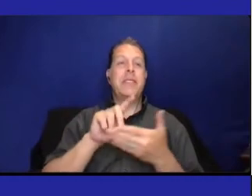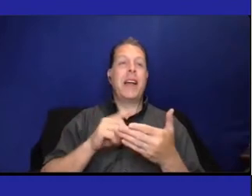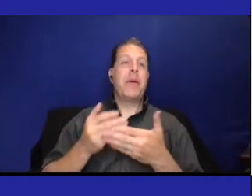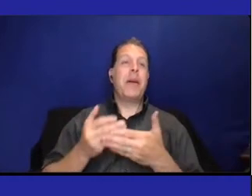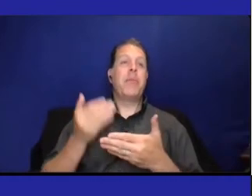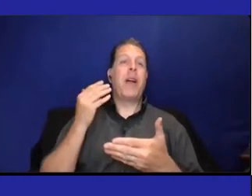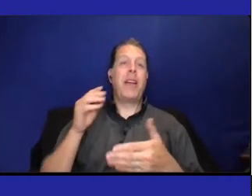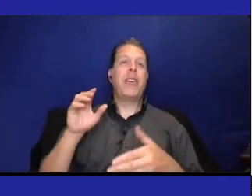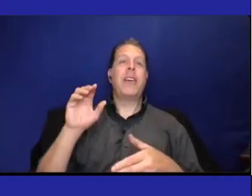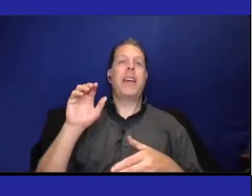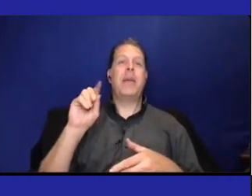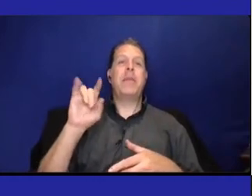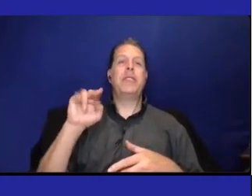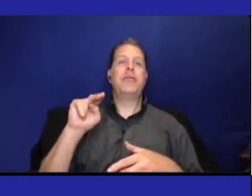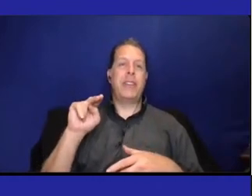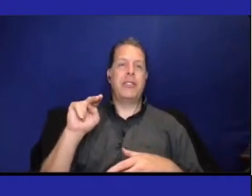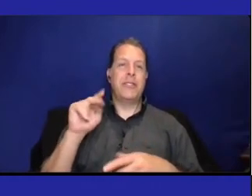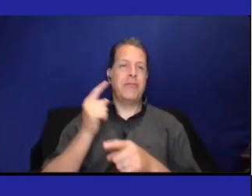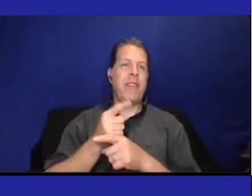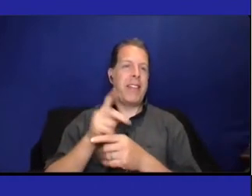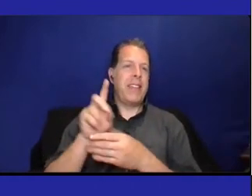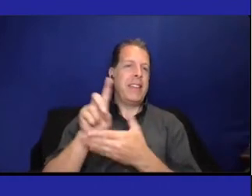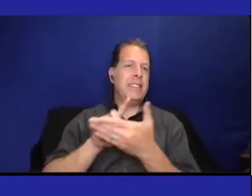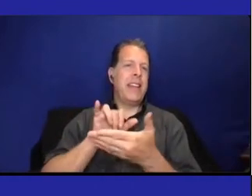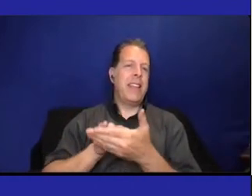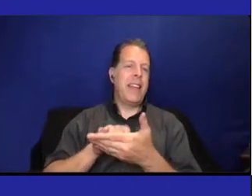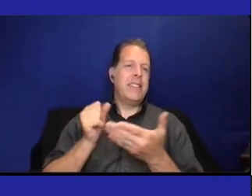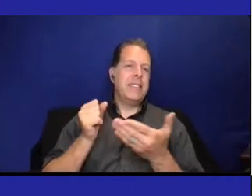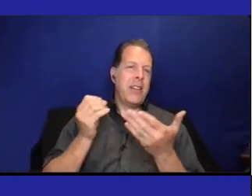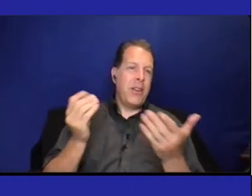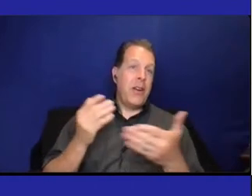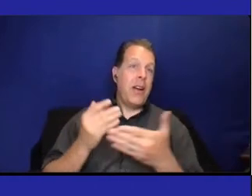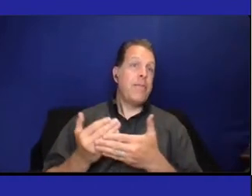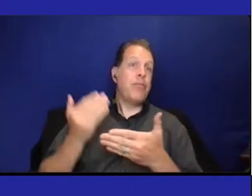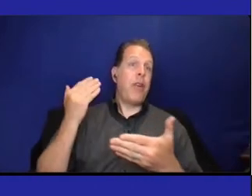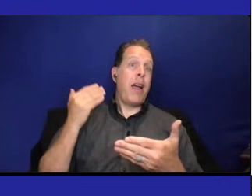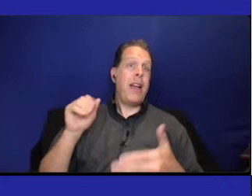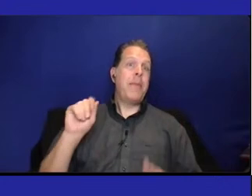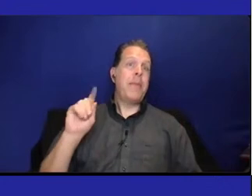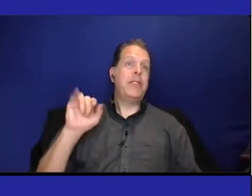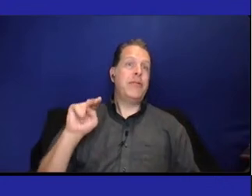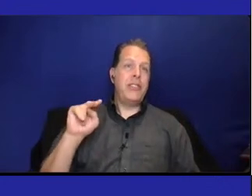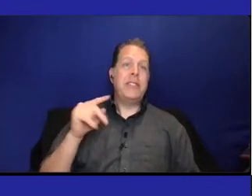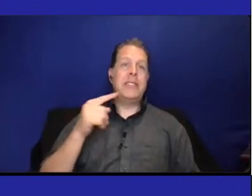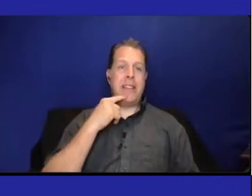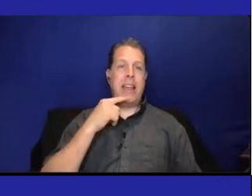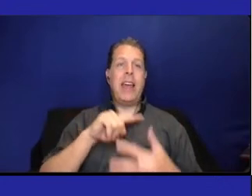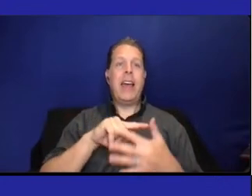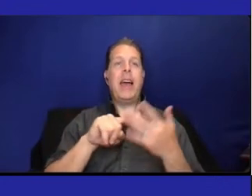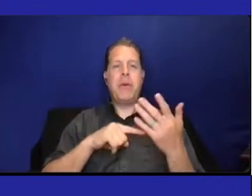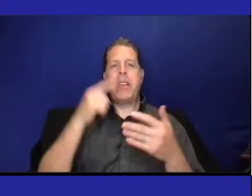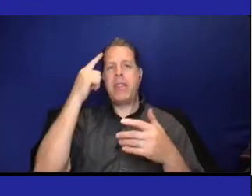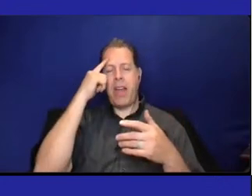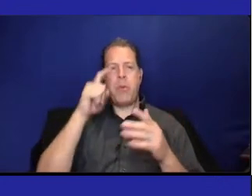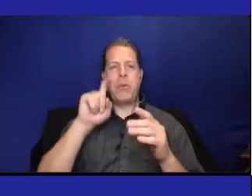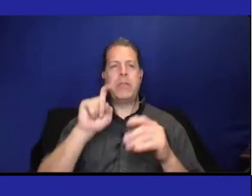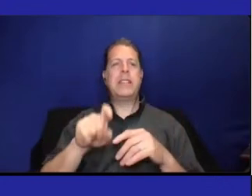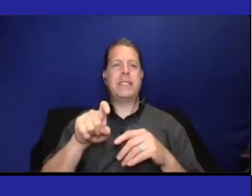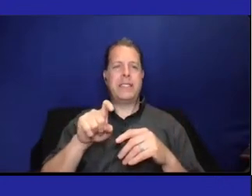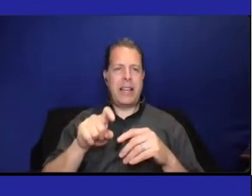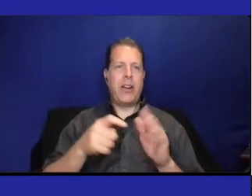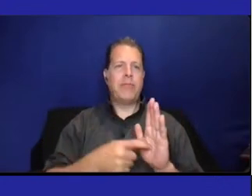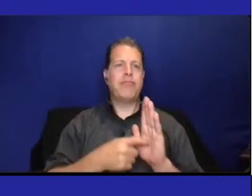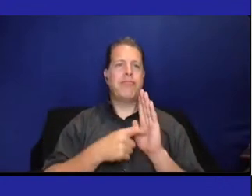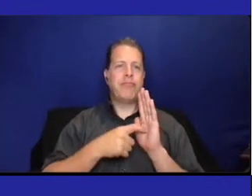administration. Mm. And so a prior administration said what they thought was necessary, mm-hmm, in